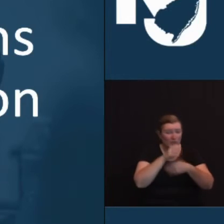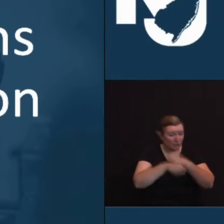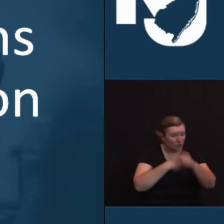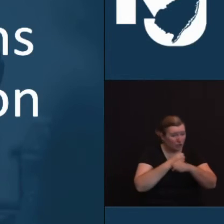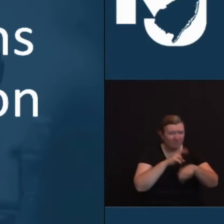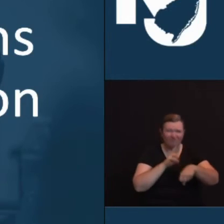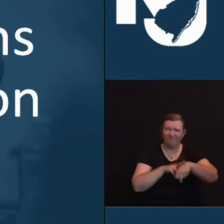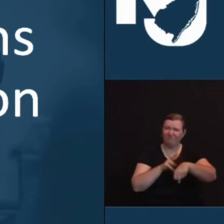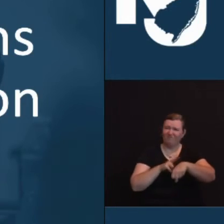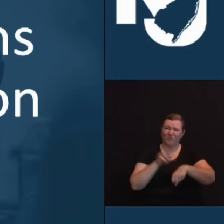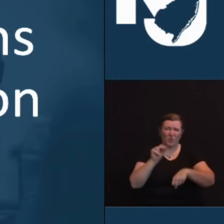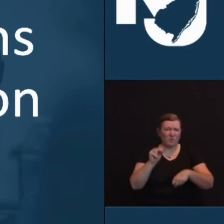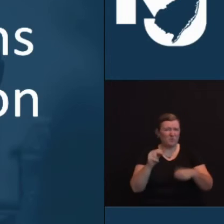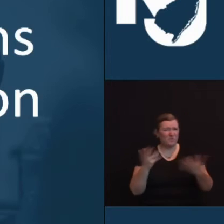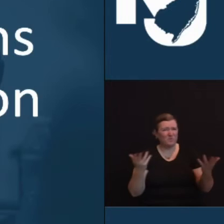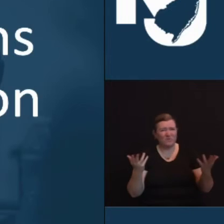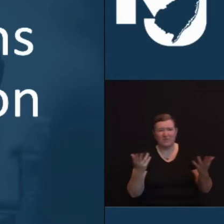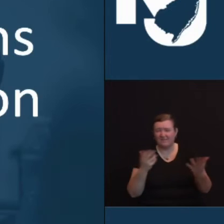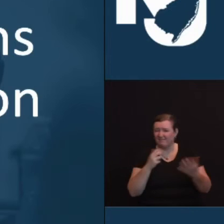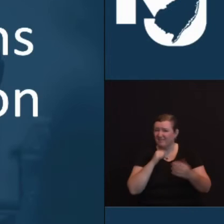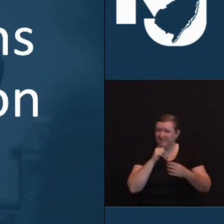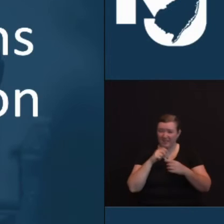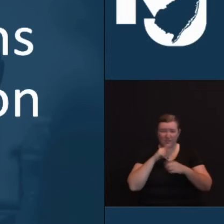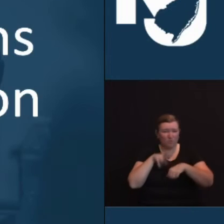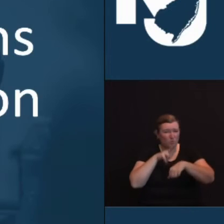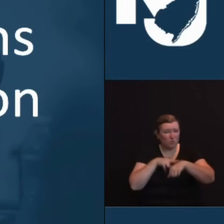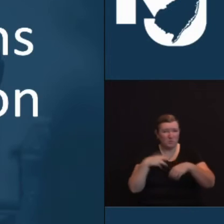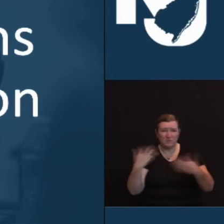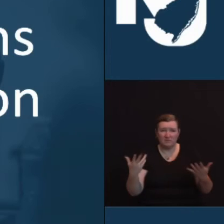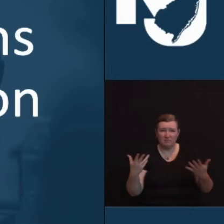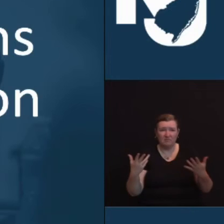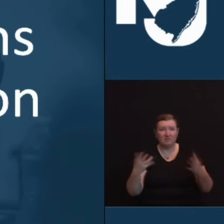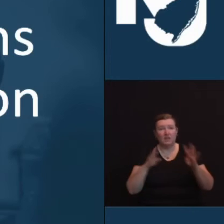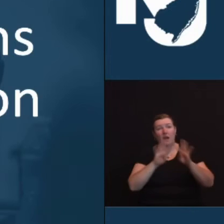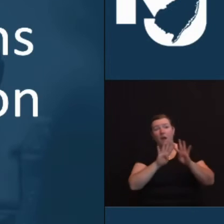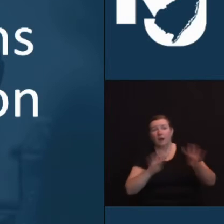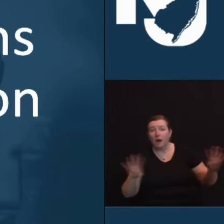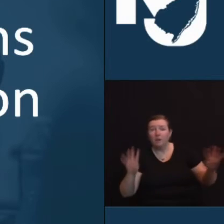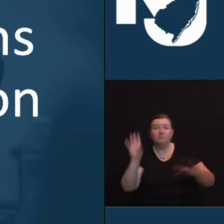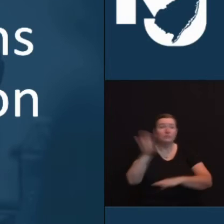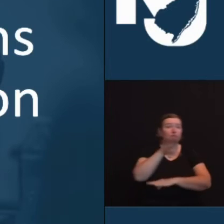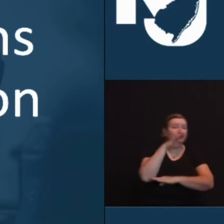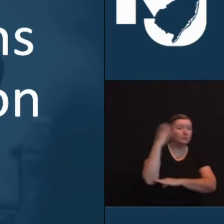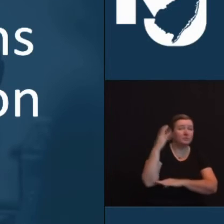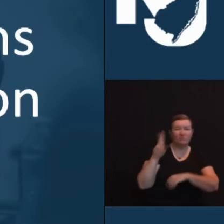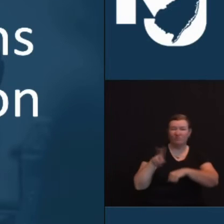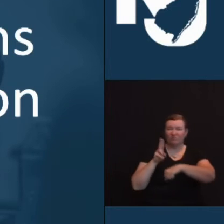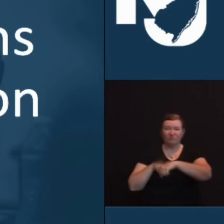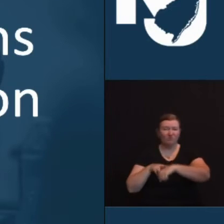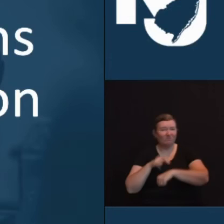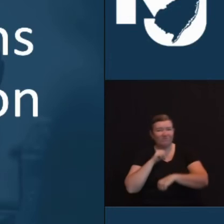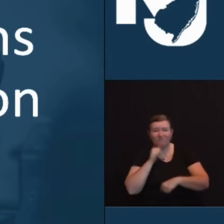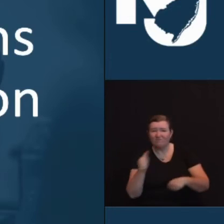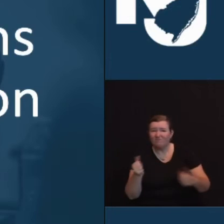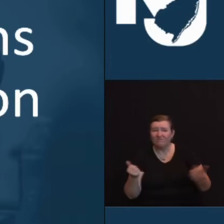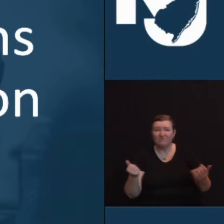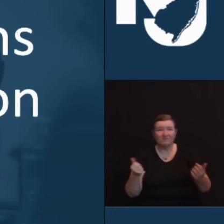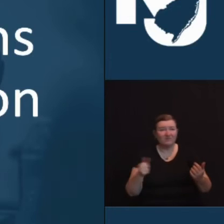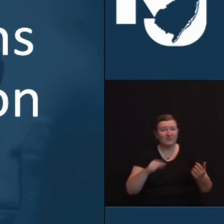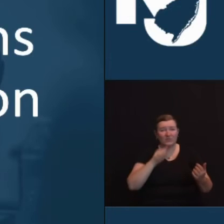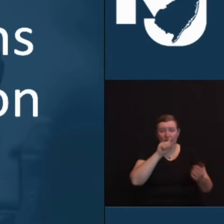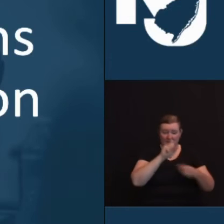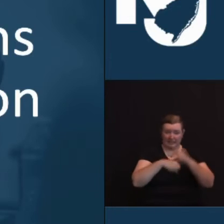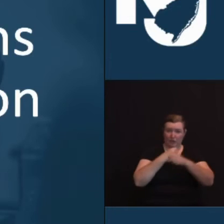It won't be a normal Hanukkah or Christmas. And 2020 won't be normal, period. We're urging everybody to keep